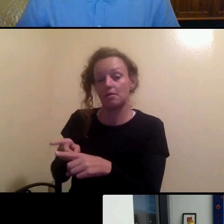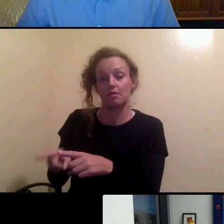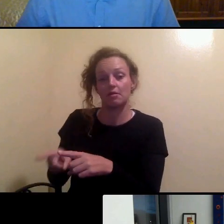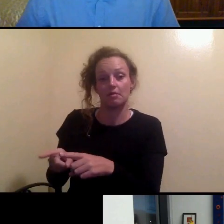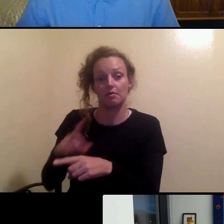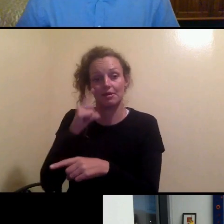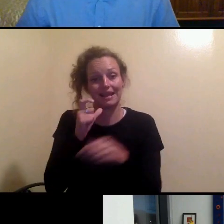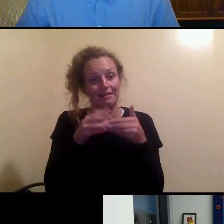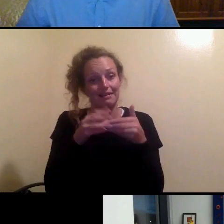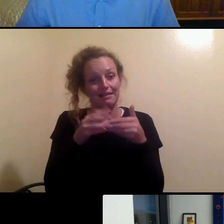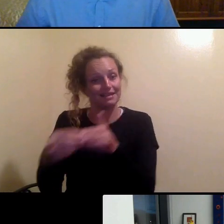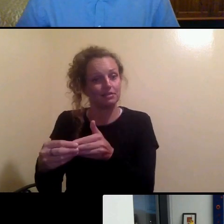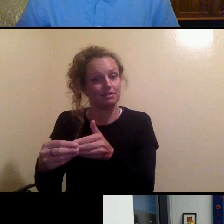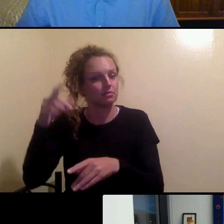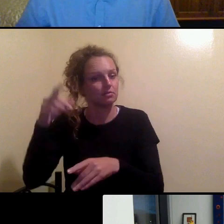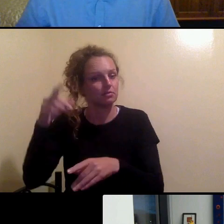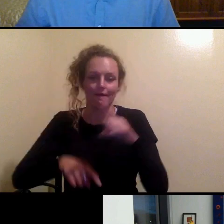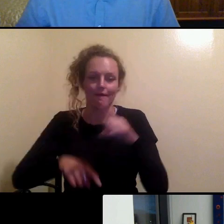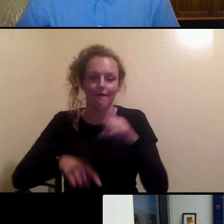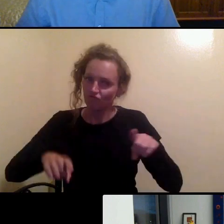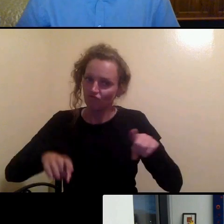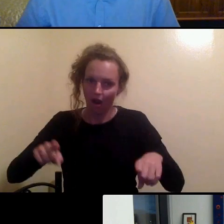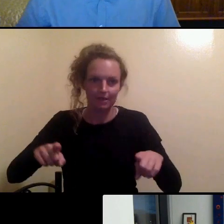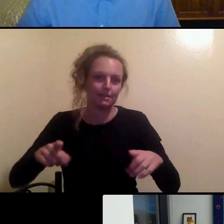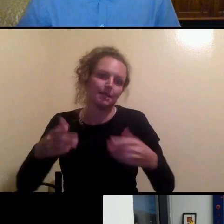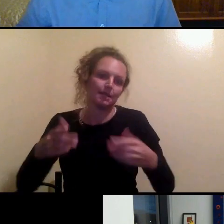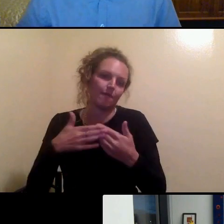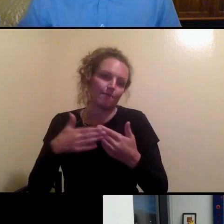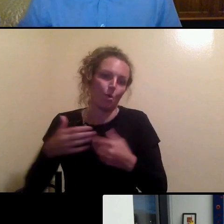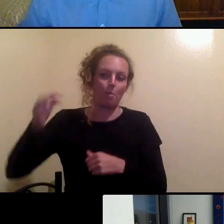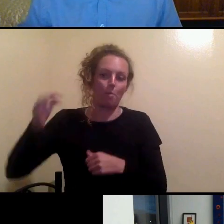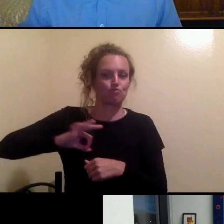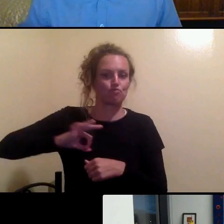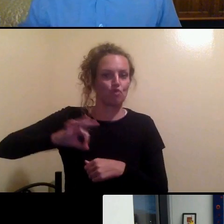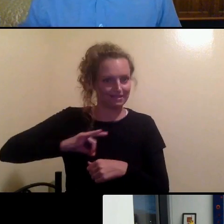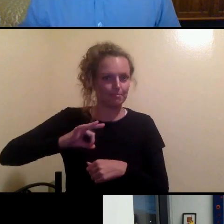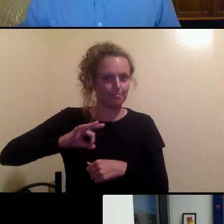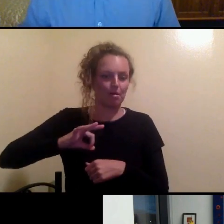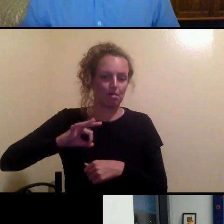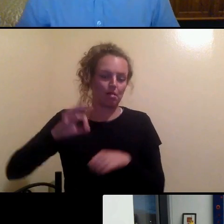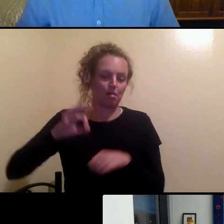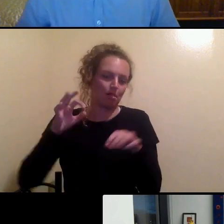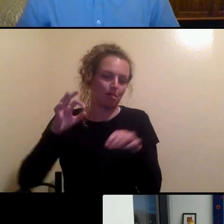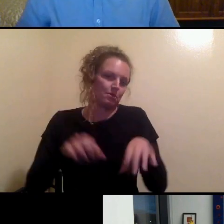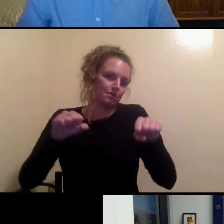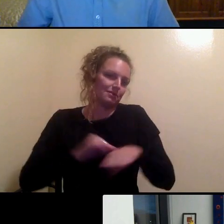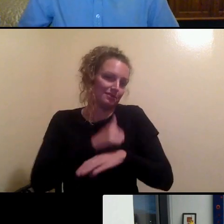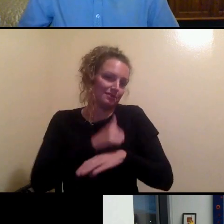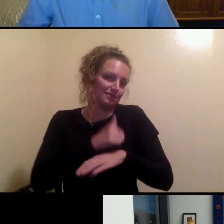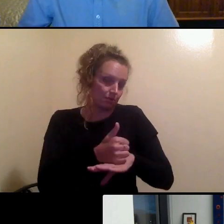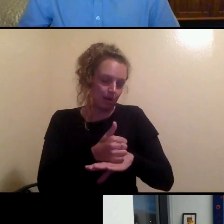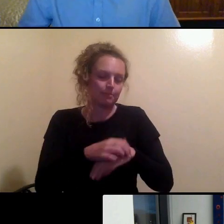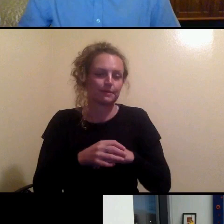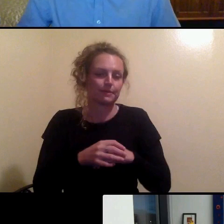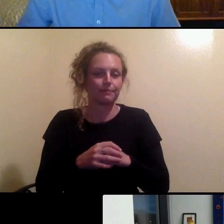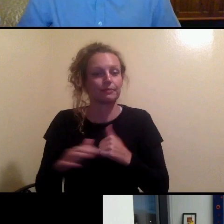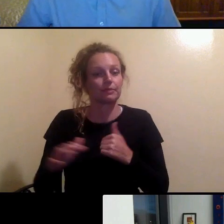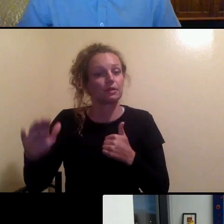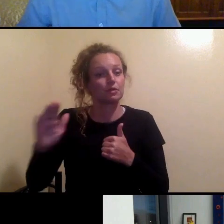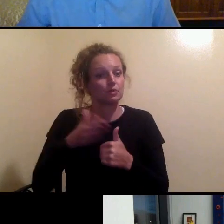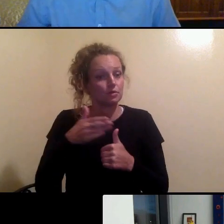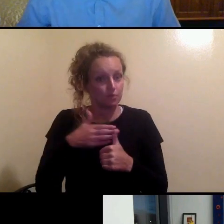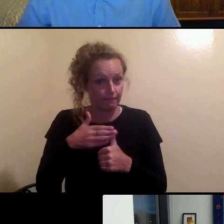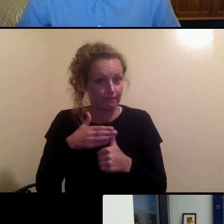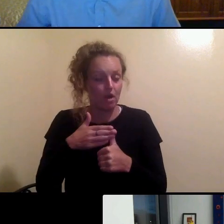of more income and much more profitable startup and ecosystem. So the first thing was about doing the connection between innovation